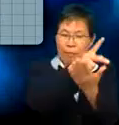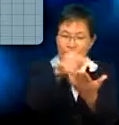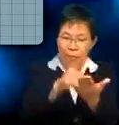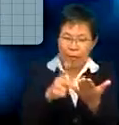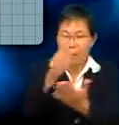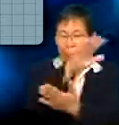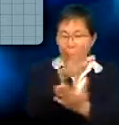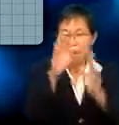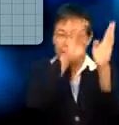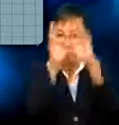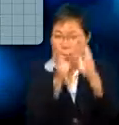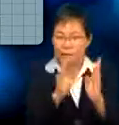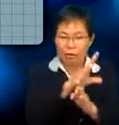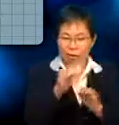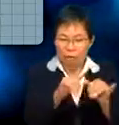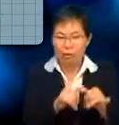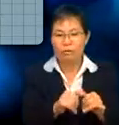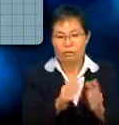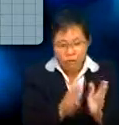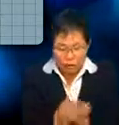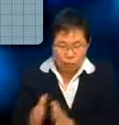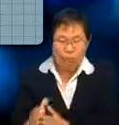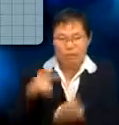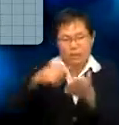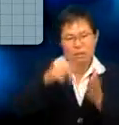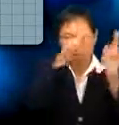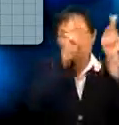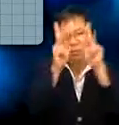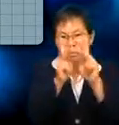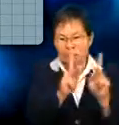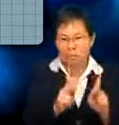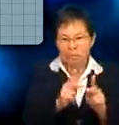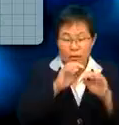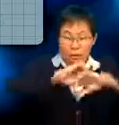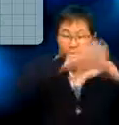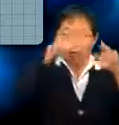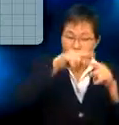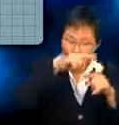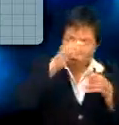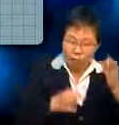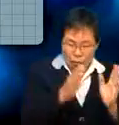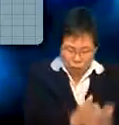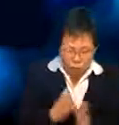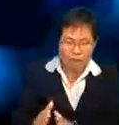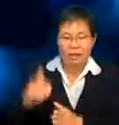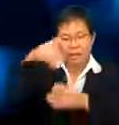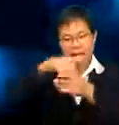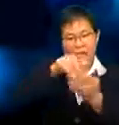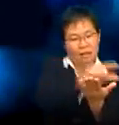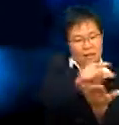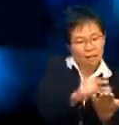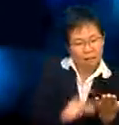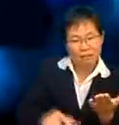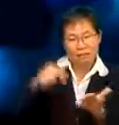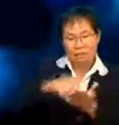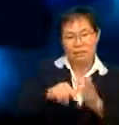sequence. Sometimes the pattern will become clear if you organize the data in a graph. This